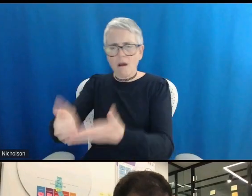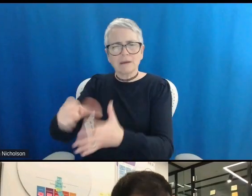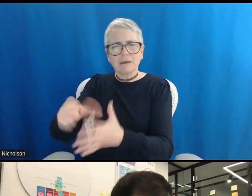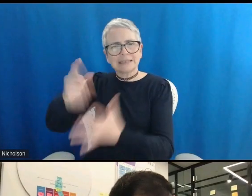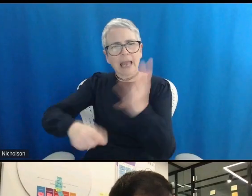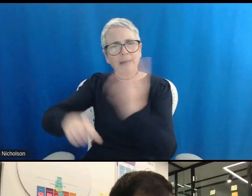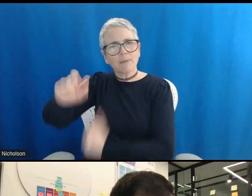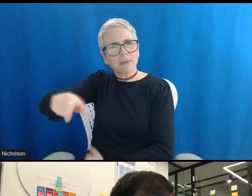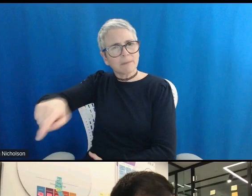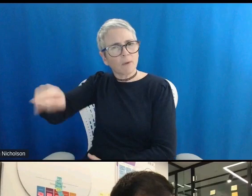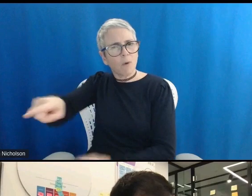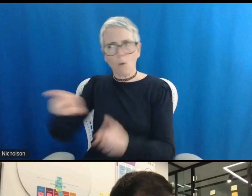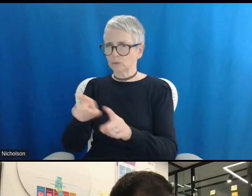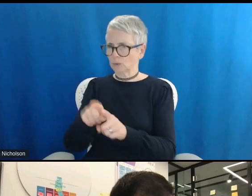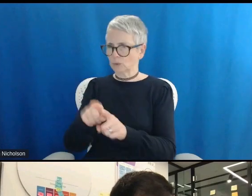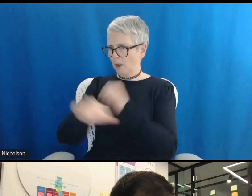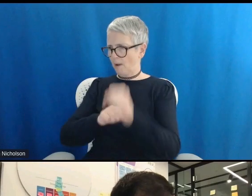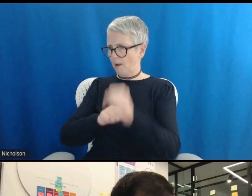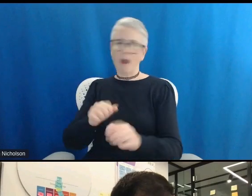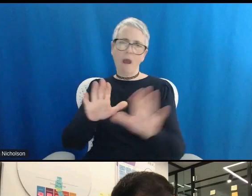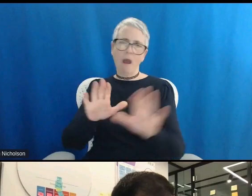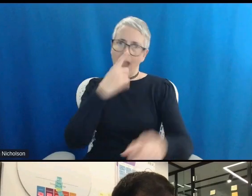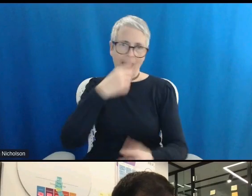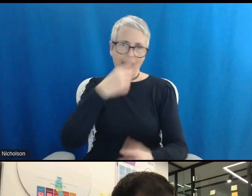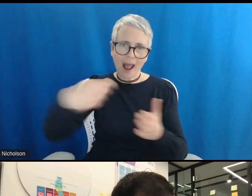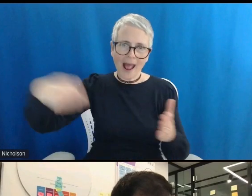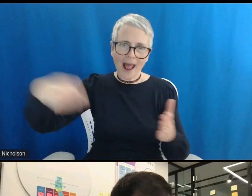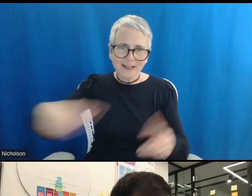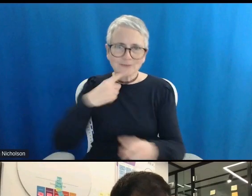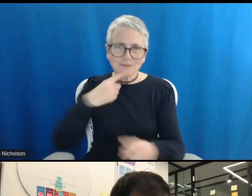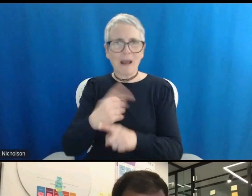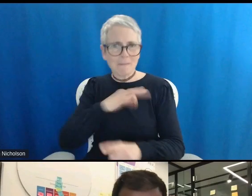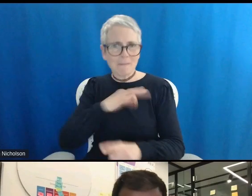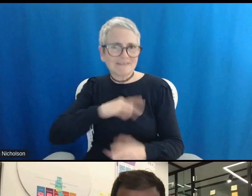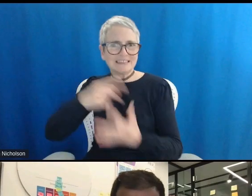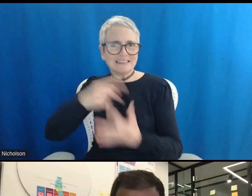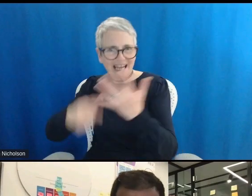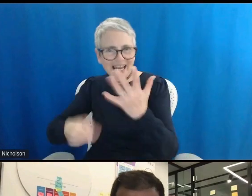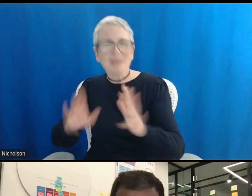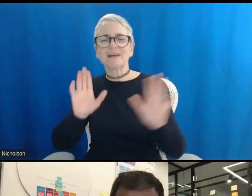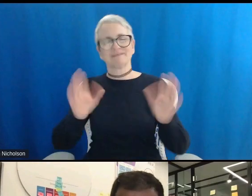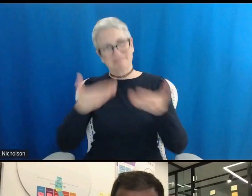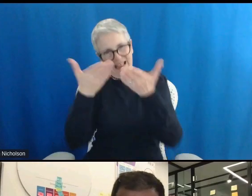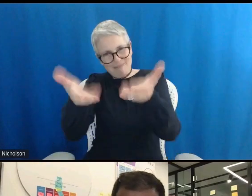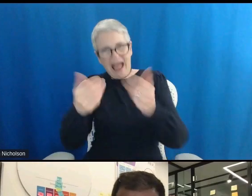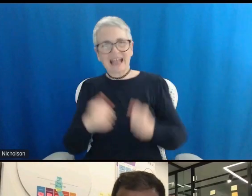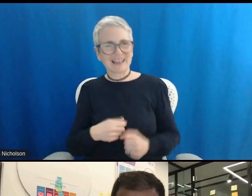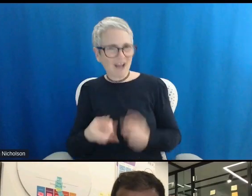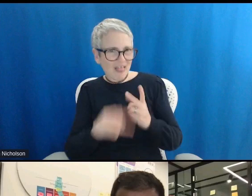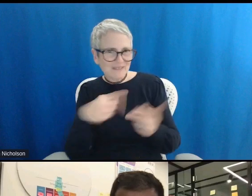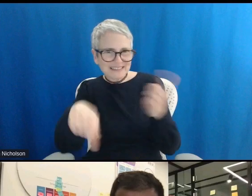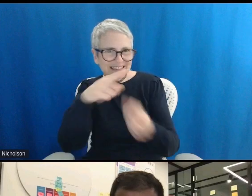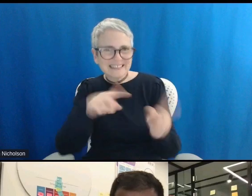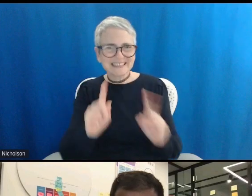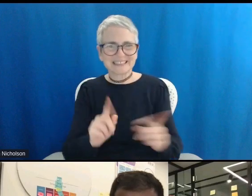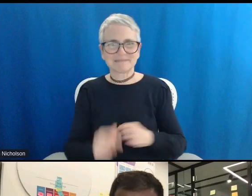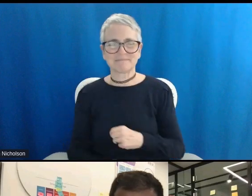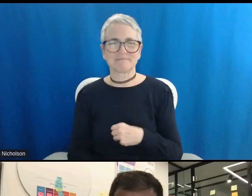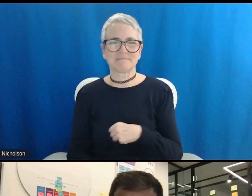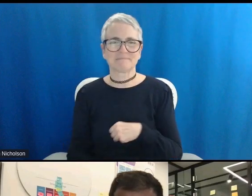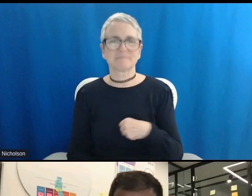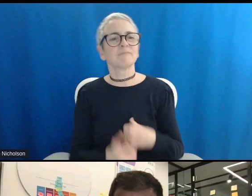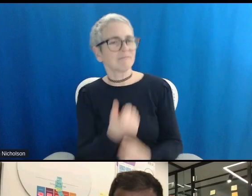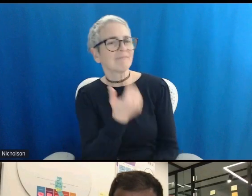capturing the benefits? So I could talk on this for a while, Addy, but I'd love to hand it back and hear from others. No, thank you so much, and that's great.